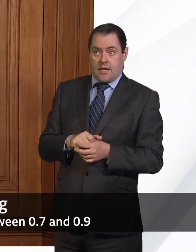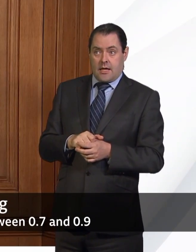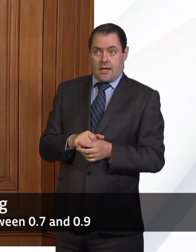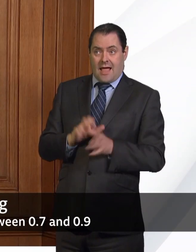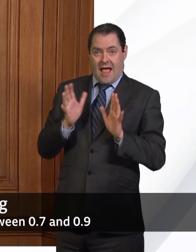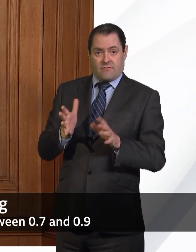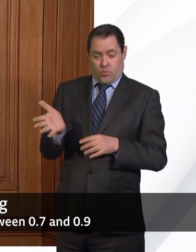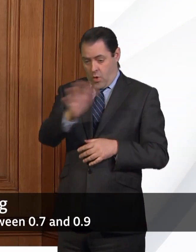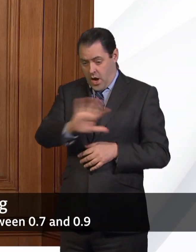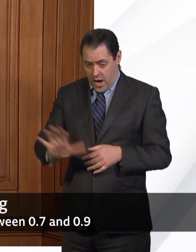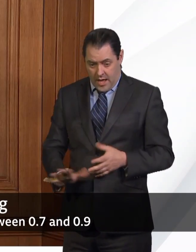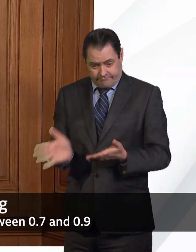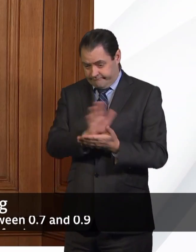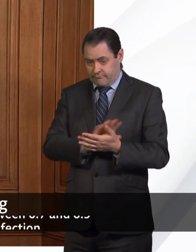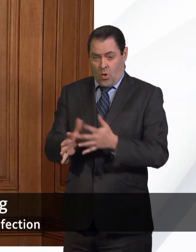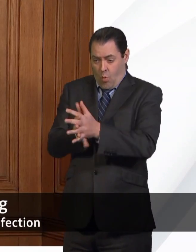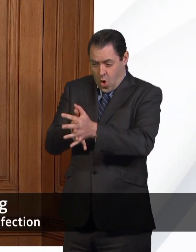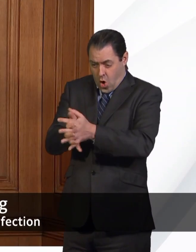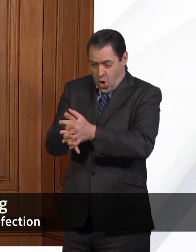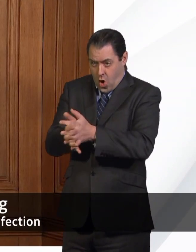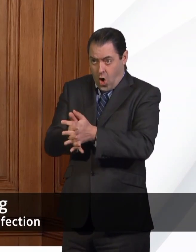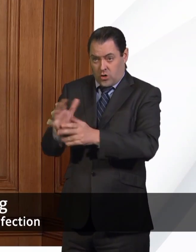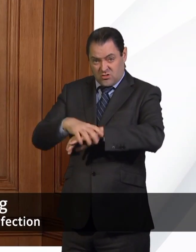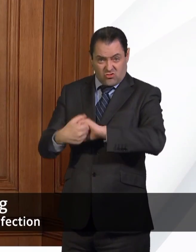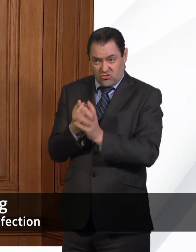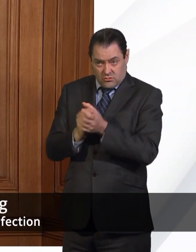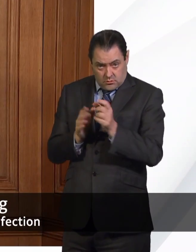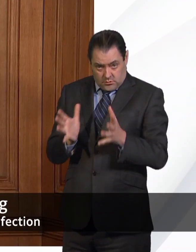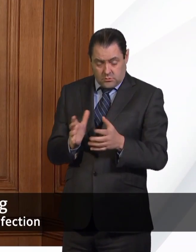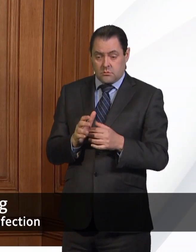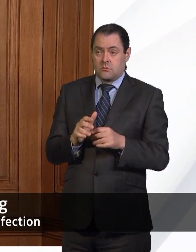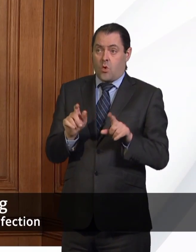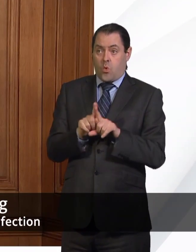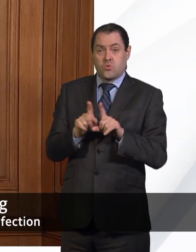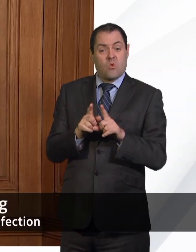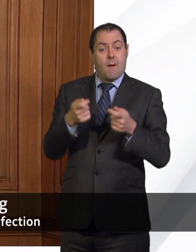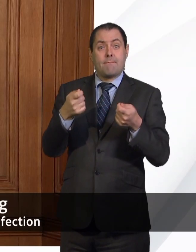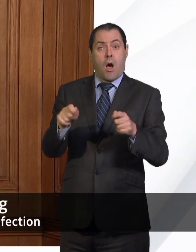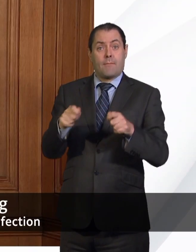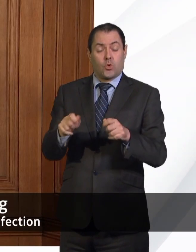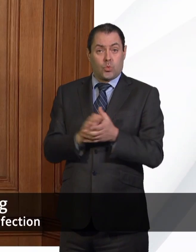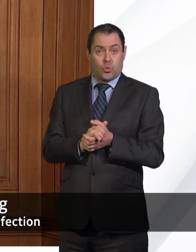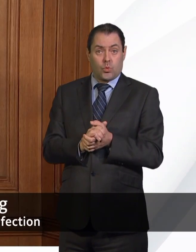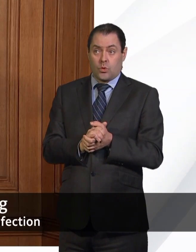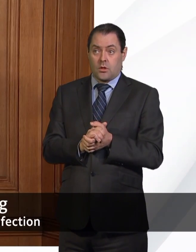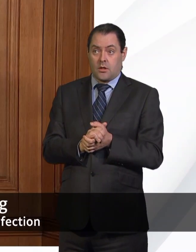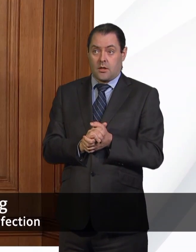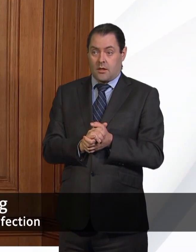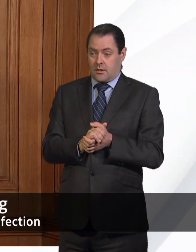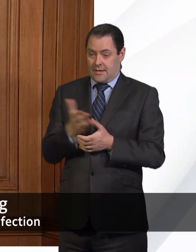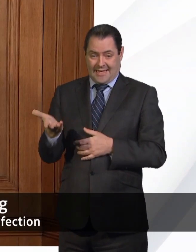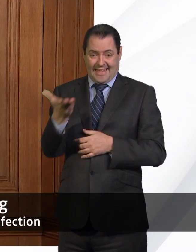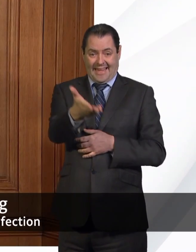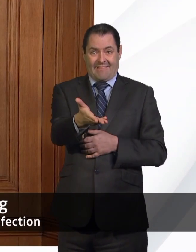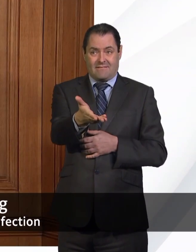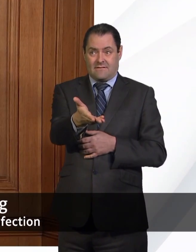wipe everything down, wash their hands all the way through. And secondly, if you were to do something like a barbecue, remember that passing things from one person to